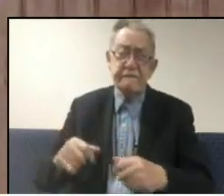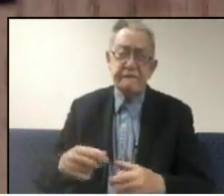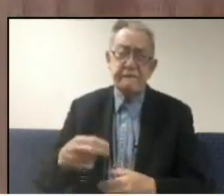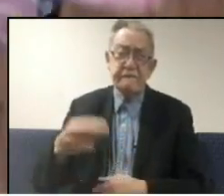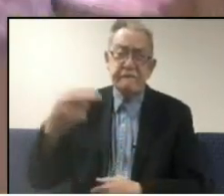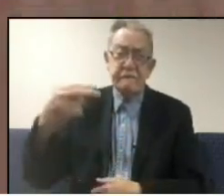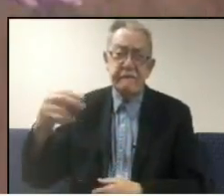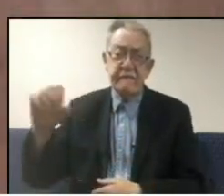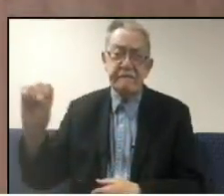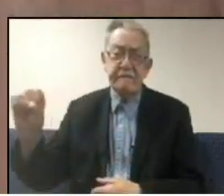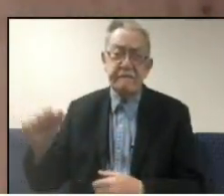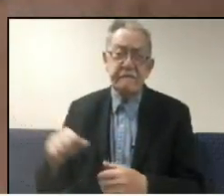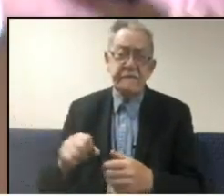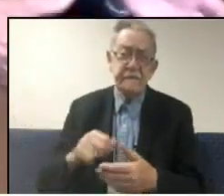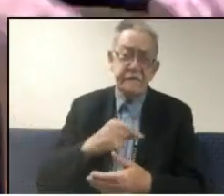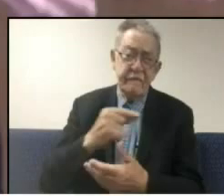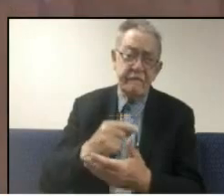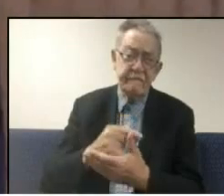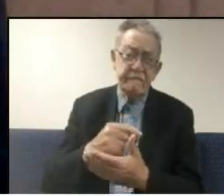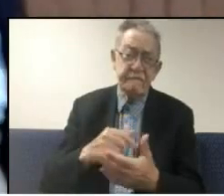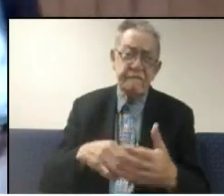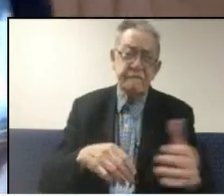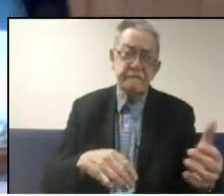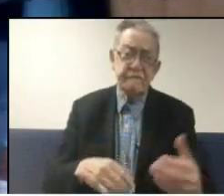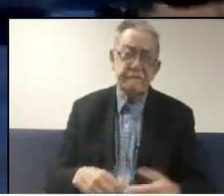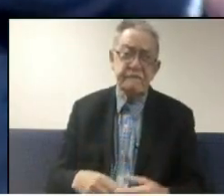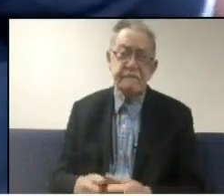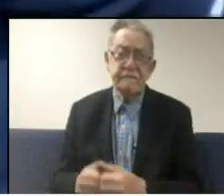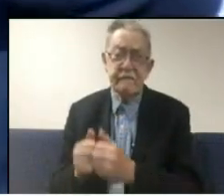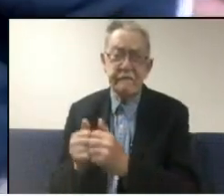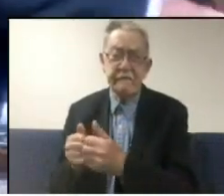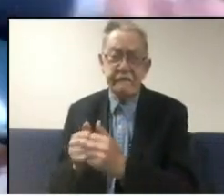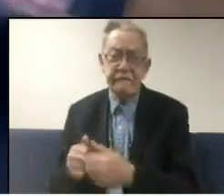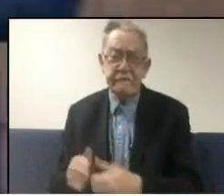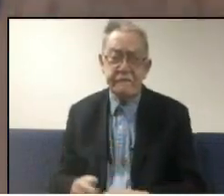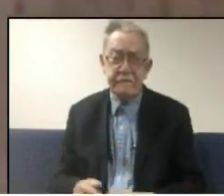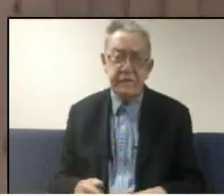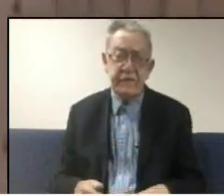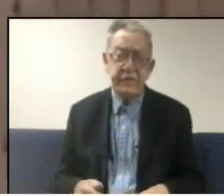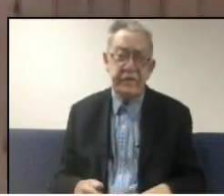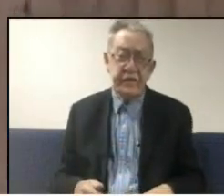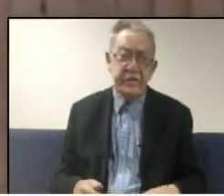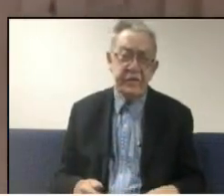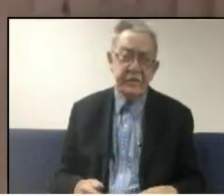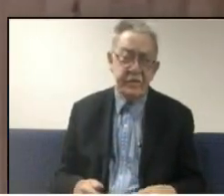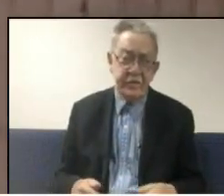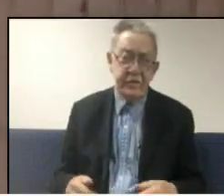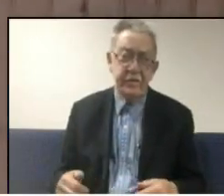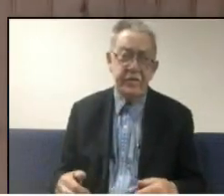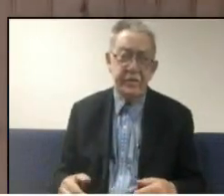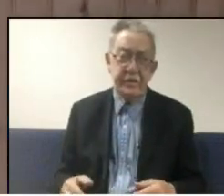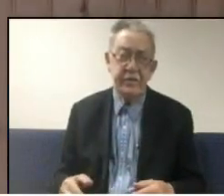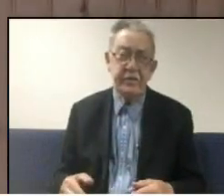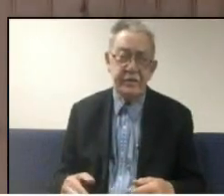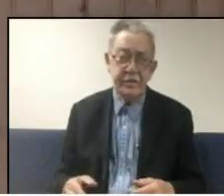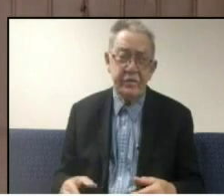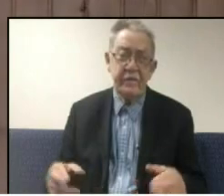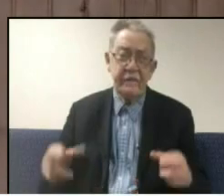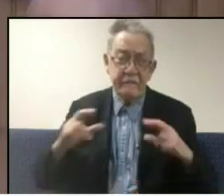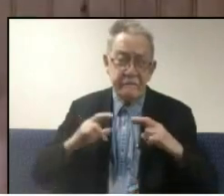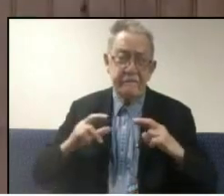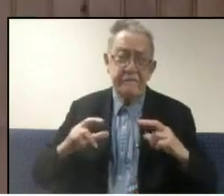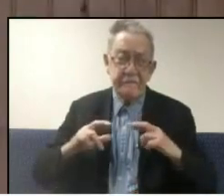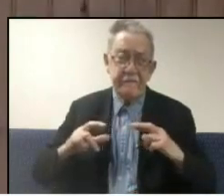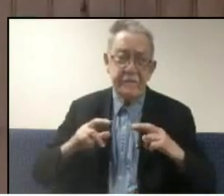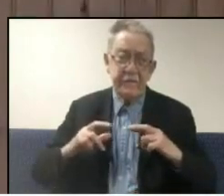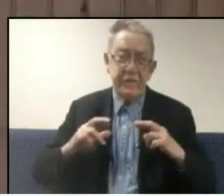Sometimes it'll be when you walk off the stage with your retirement watch at